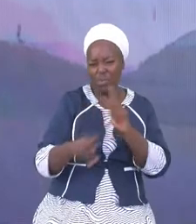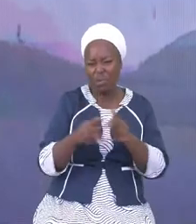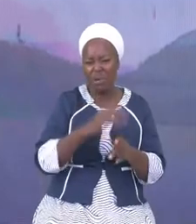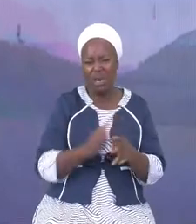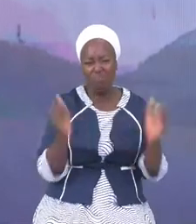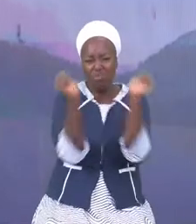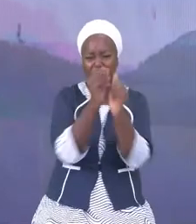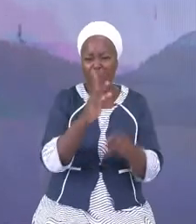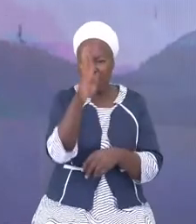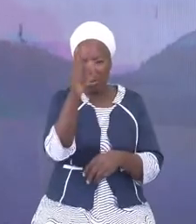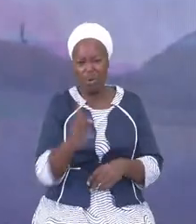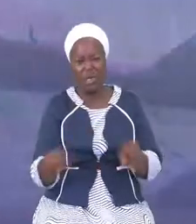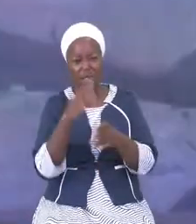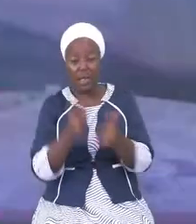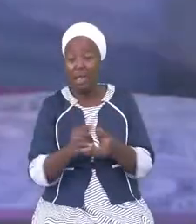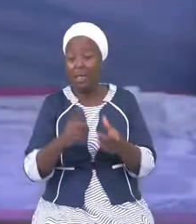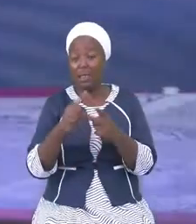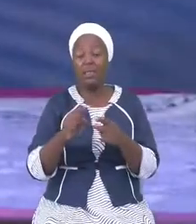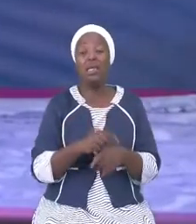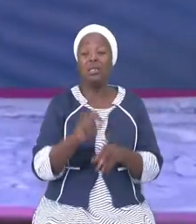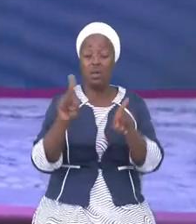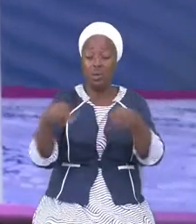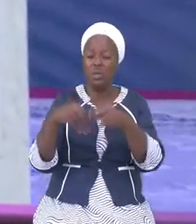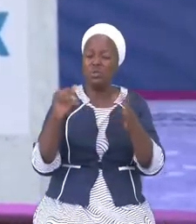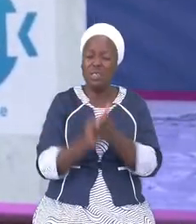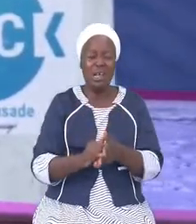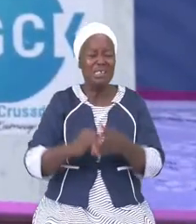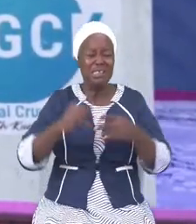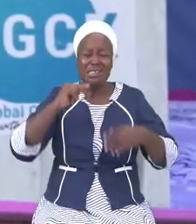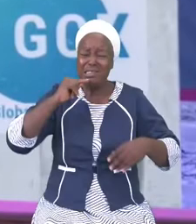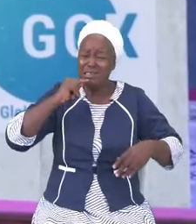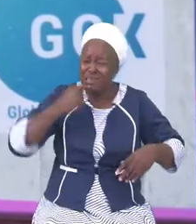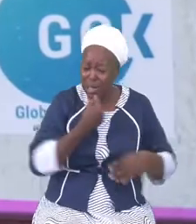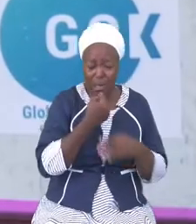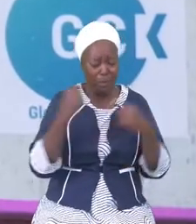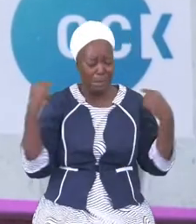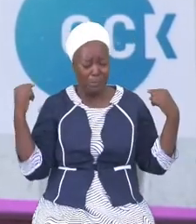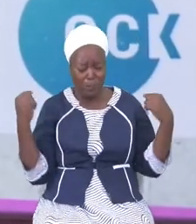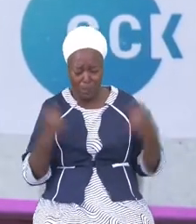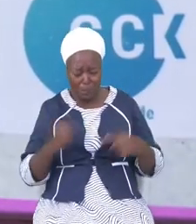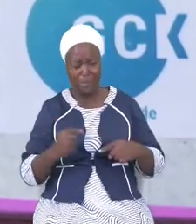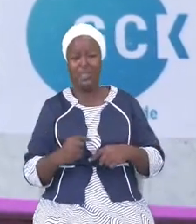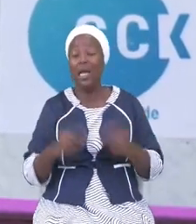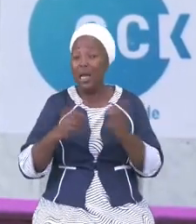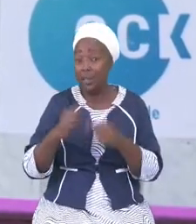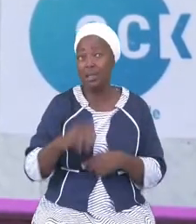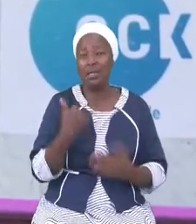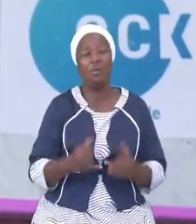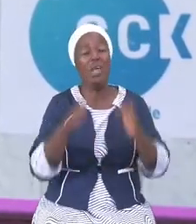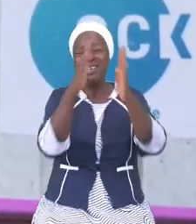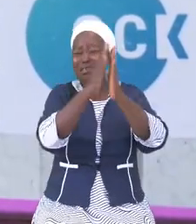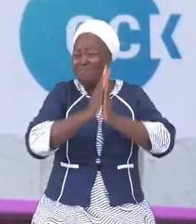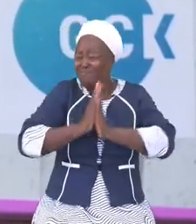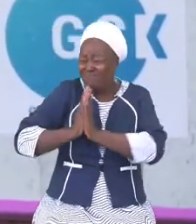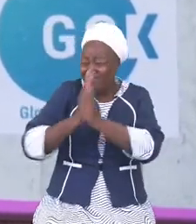arrested by God, and they get into agonizing pain, then they seek the Lord. In 2